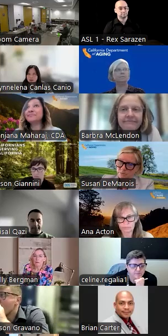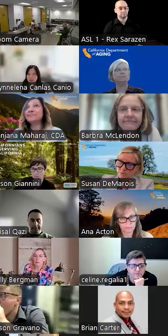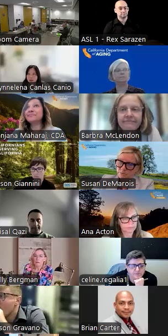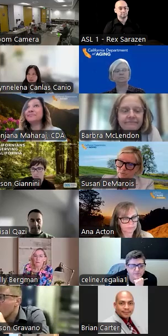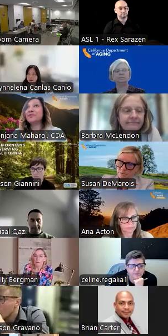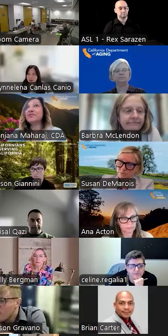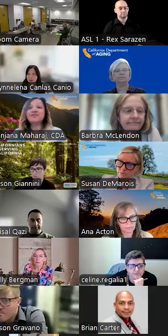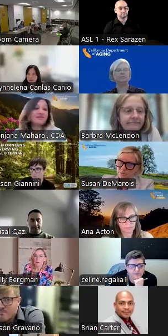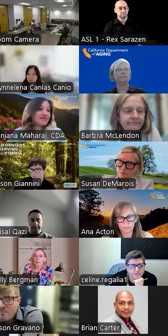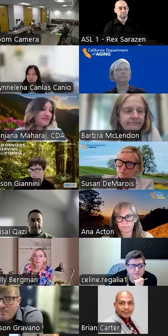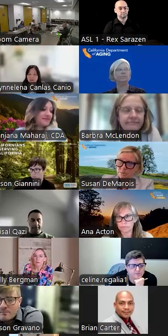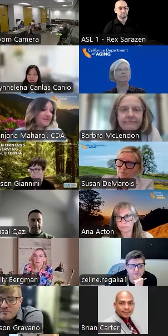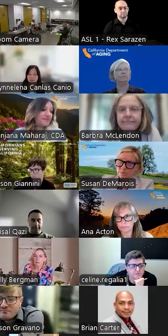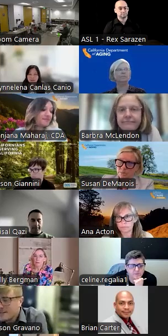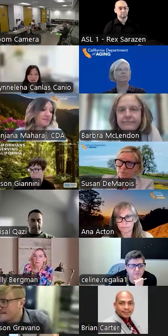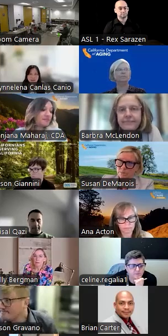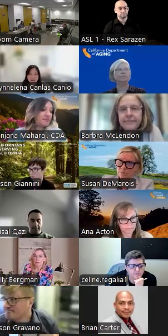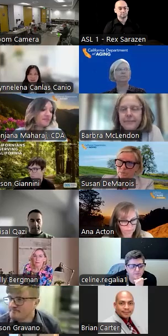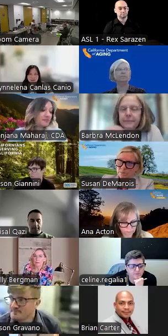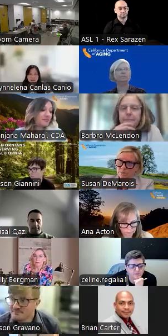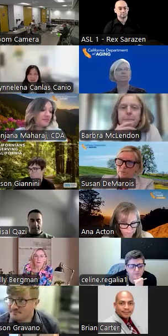I don't see anyone.